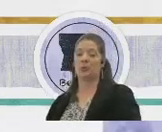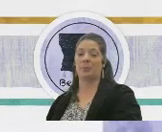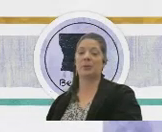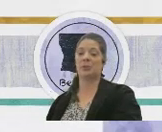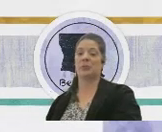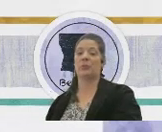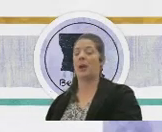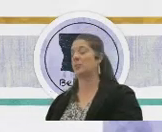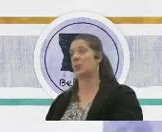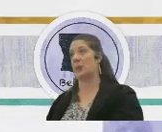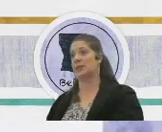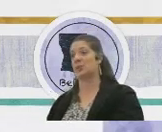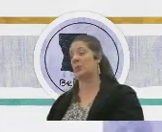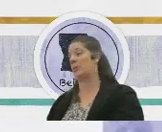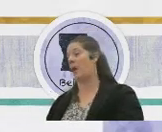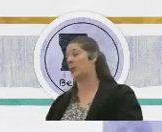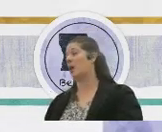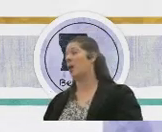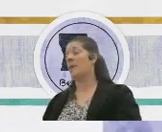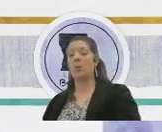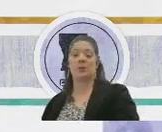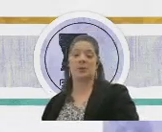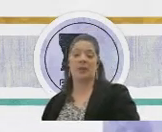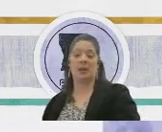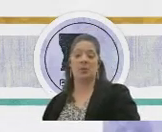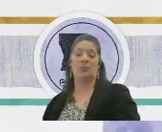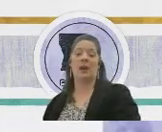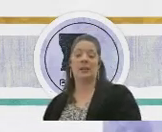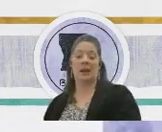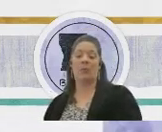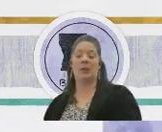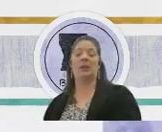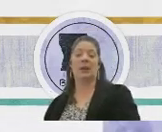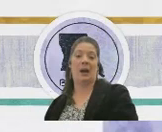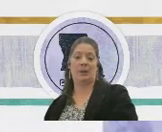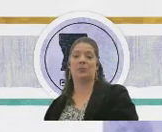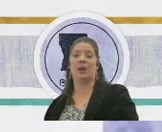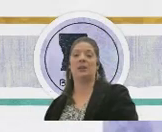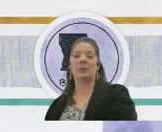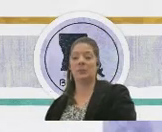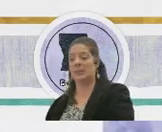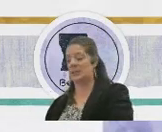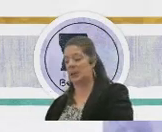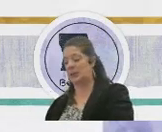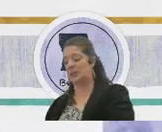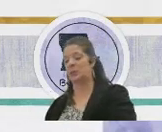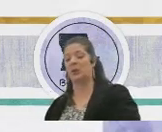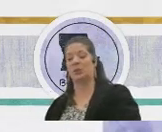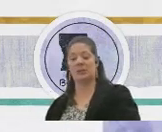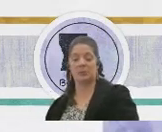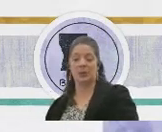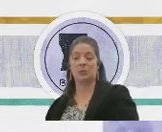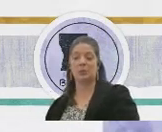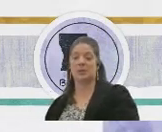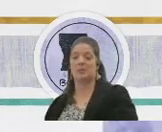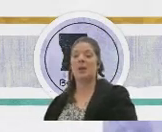separate criminal history request is going to be required for certification. Right now, we're getting a copy directly from Louisiana State Police when you,